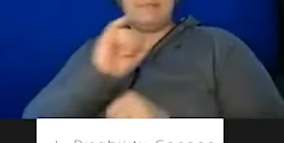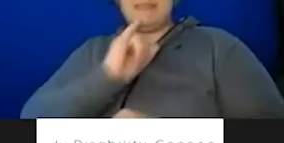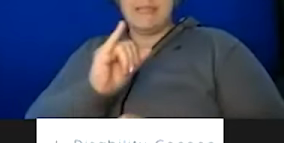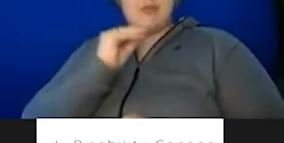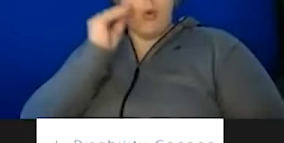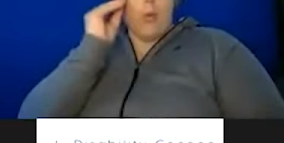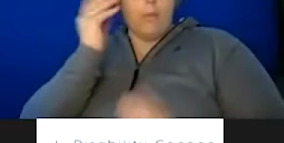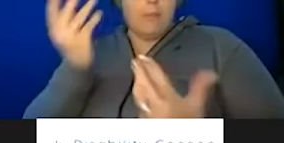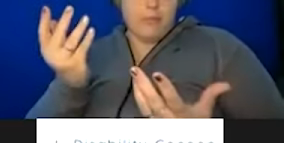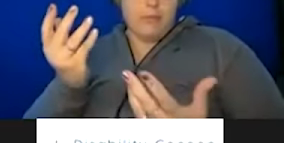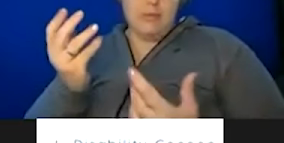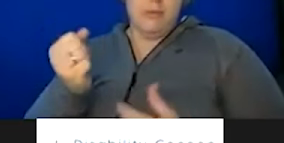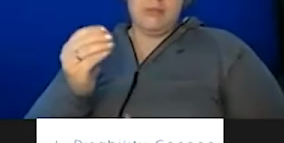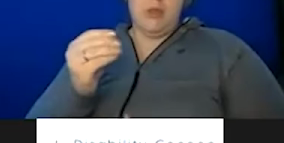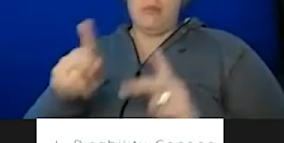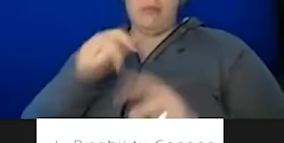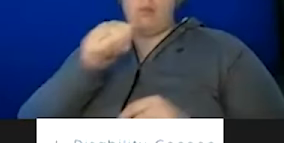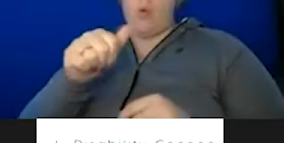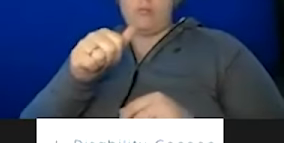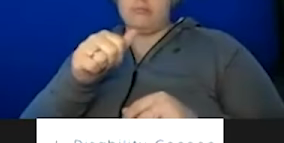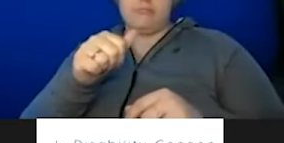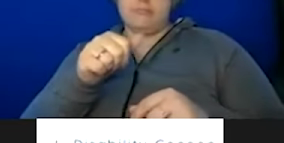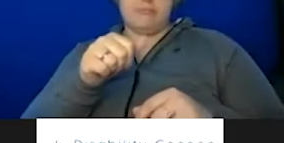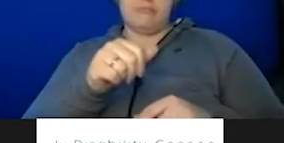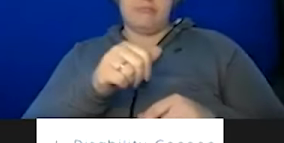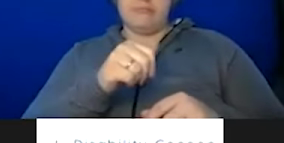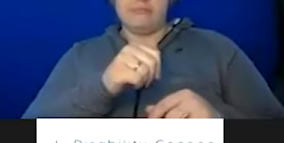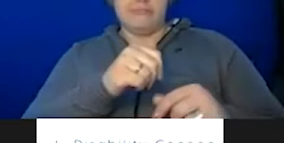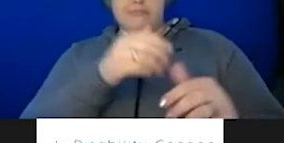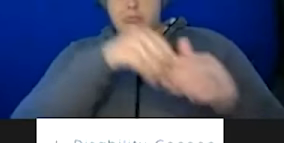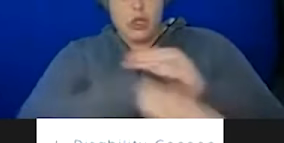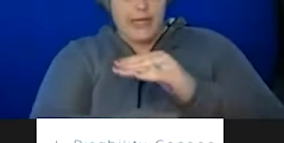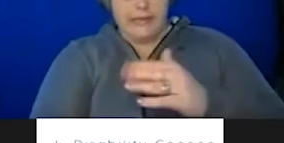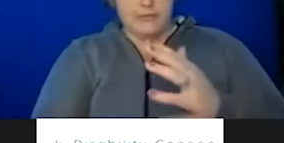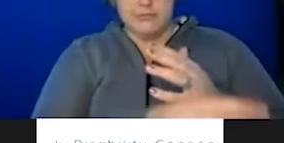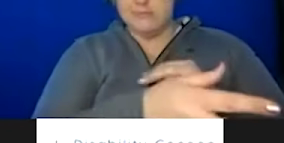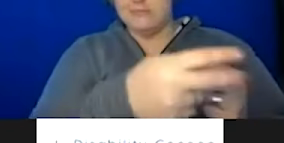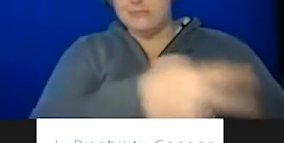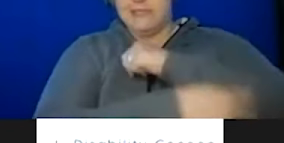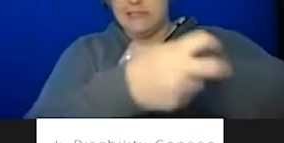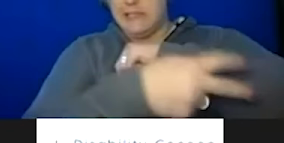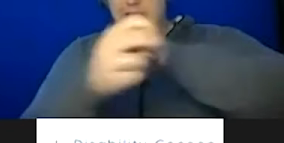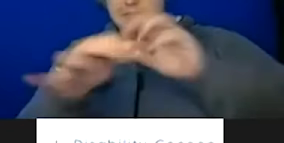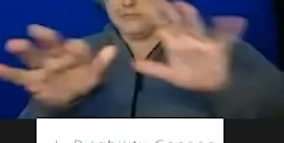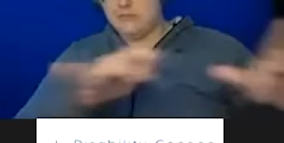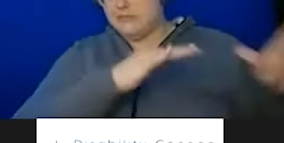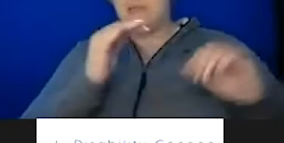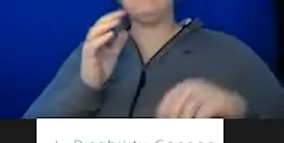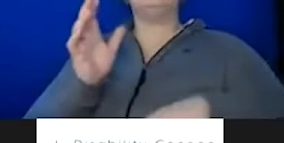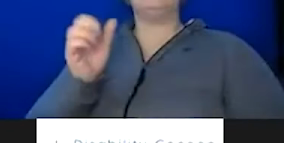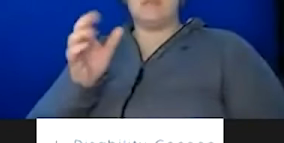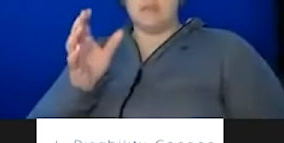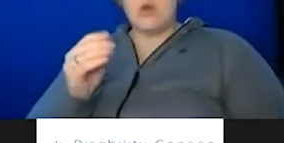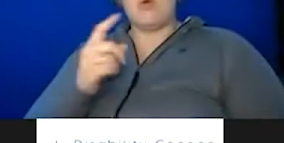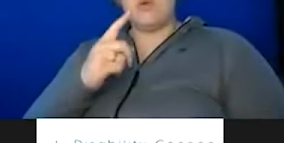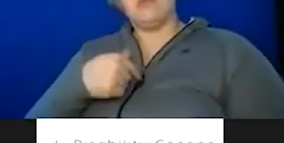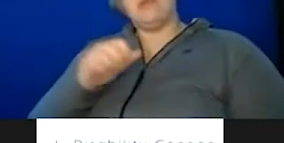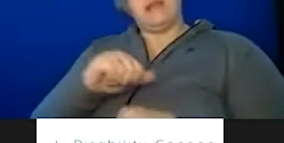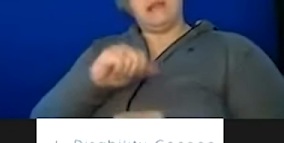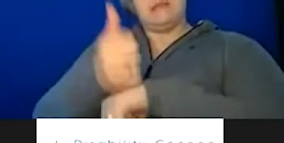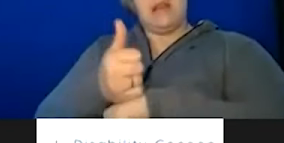times of day in order to help people think that there is somebody still in the home and it's not an unoccupied house. So the way that this